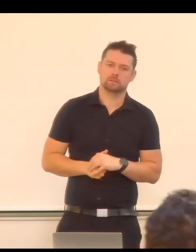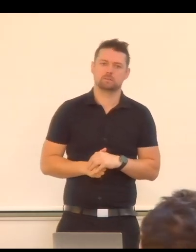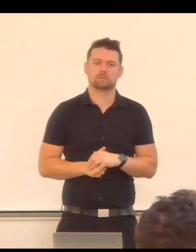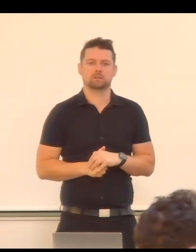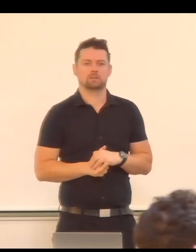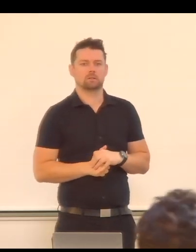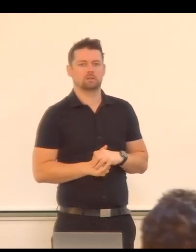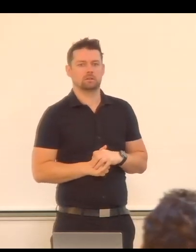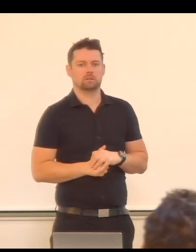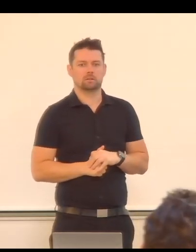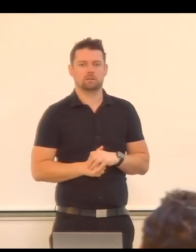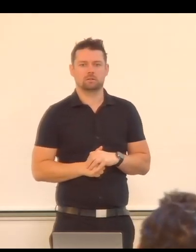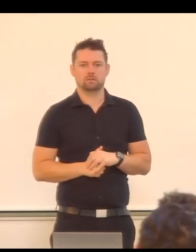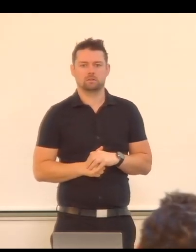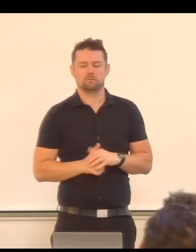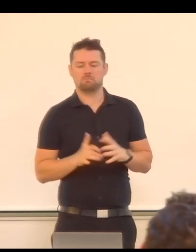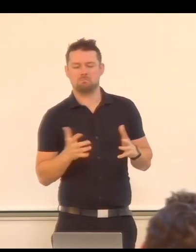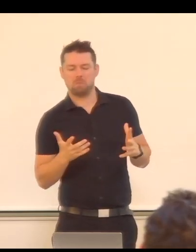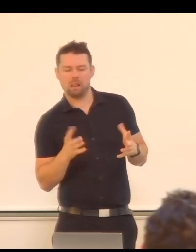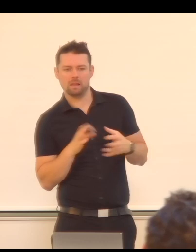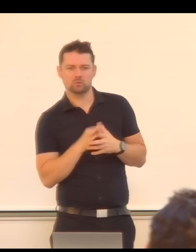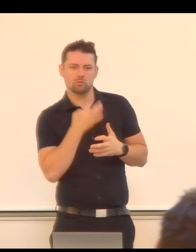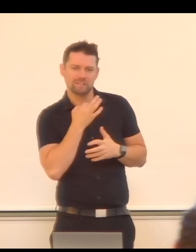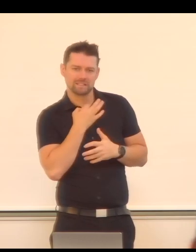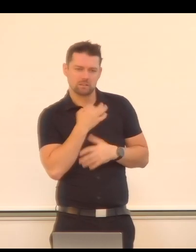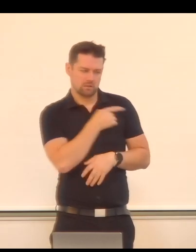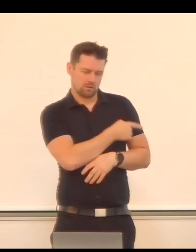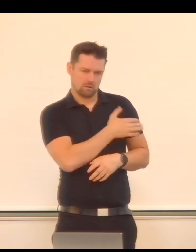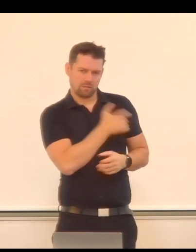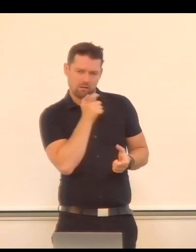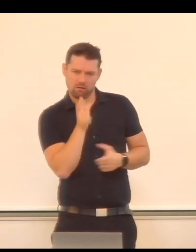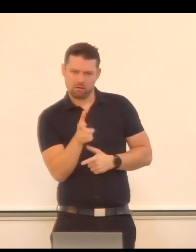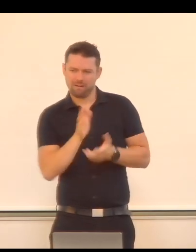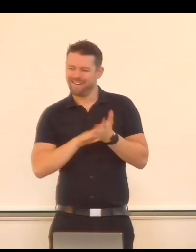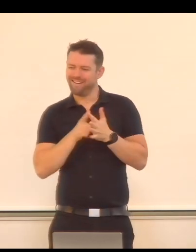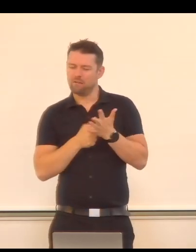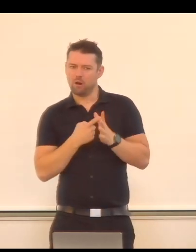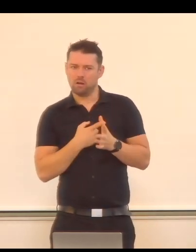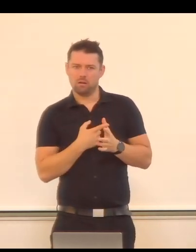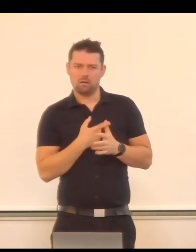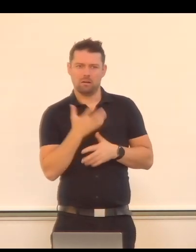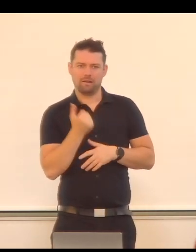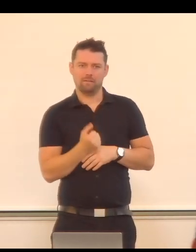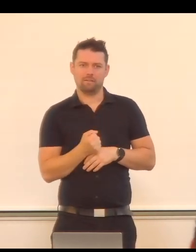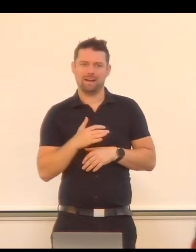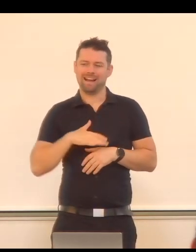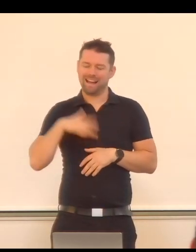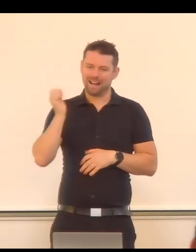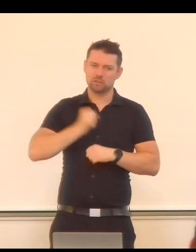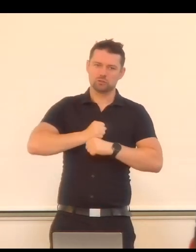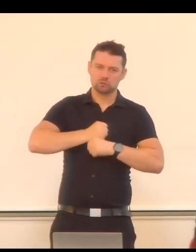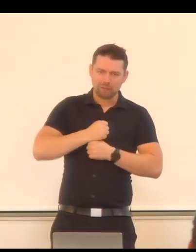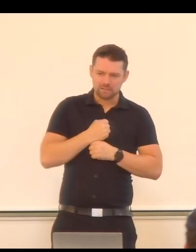Playing a bit into the risk, you mentioned that on HERA you had high